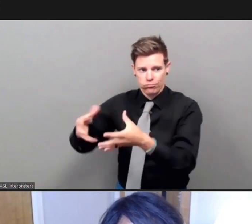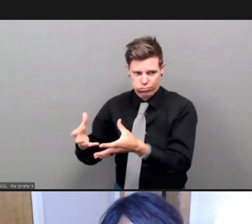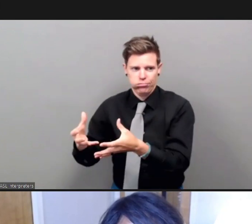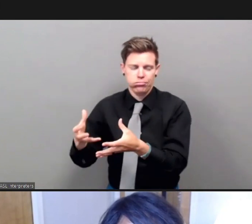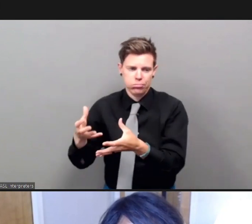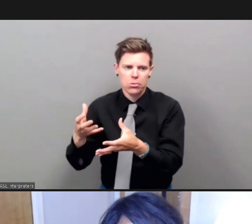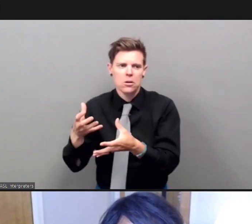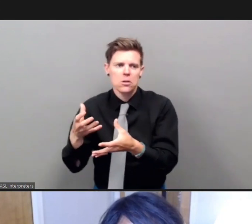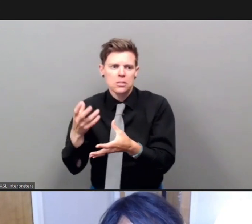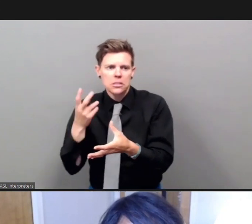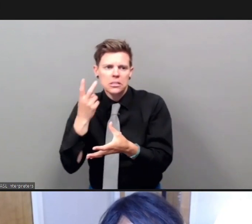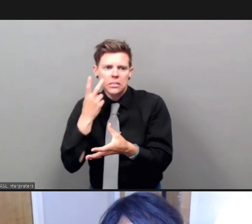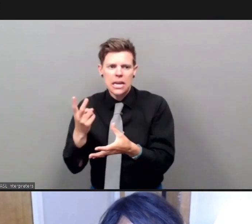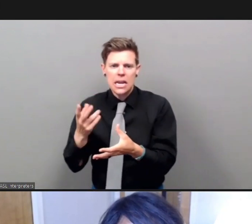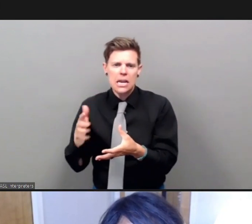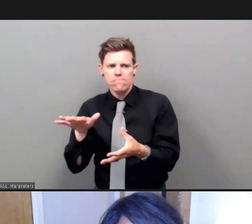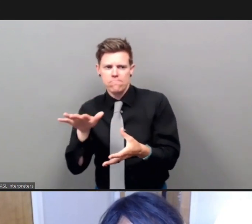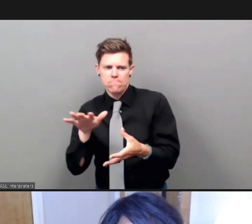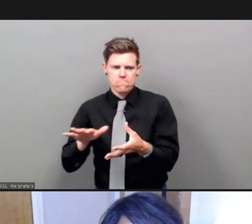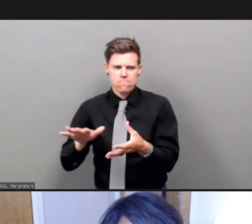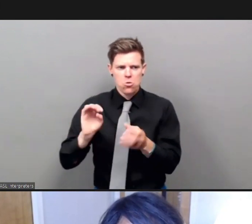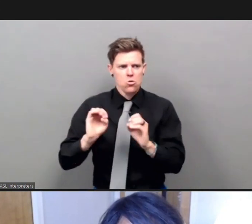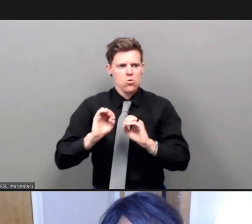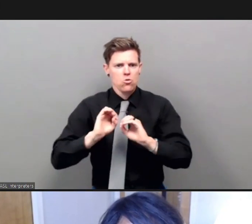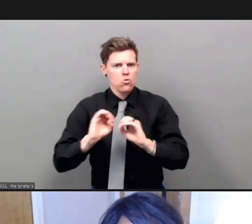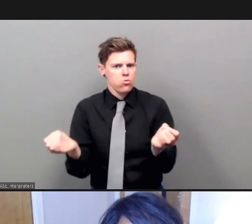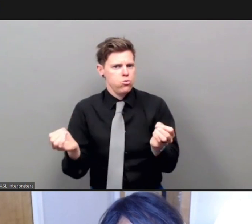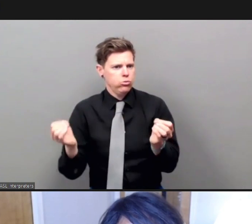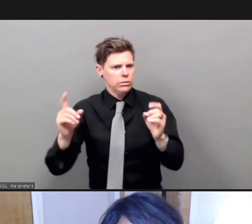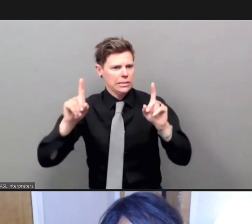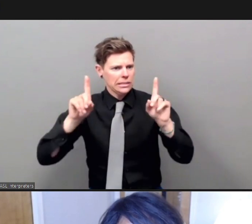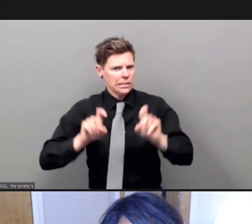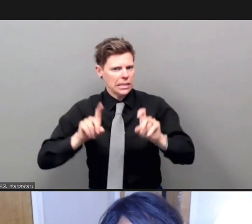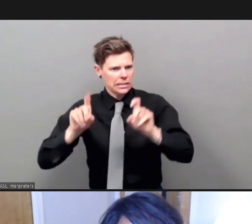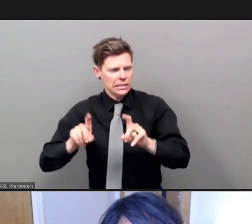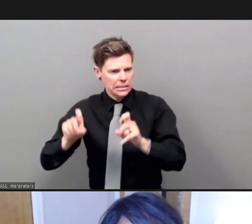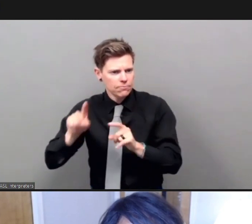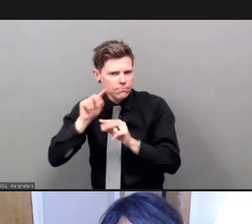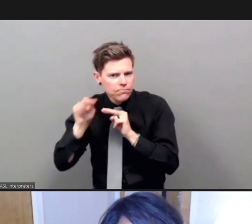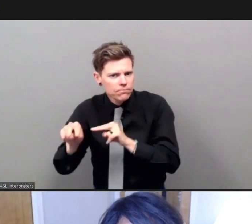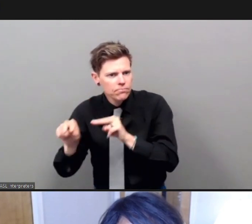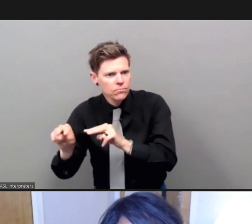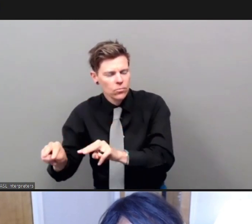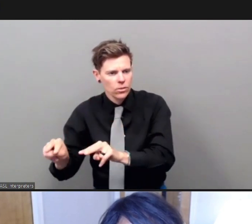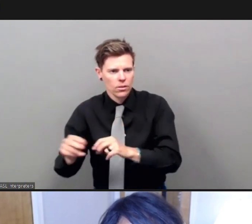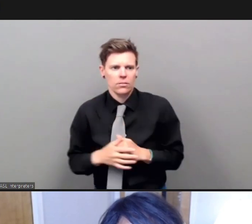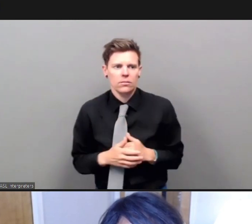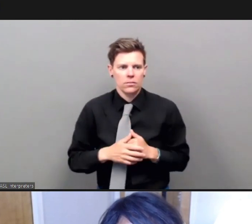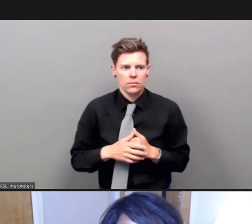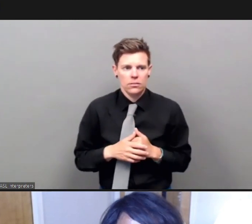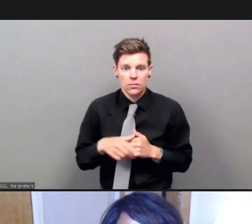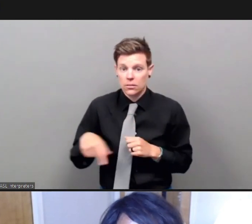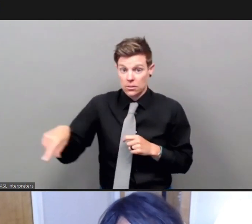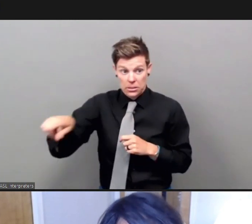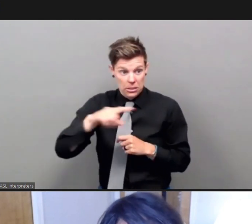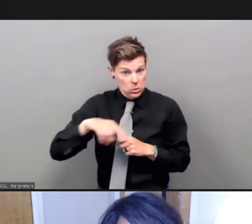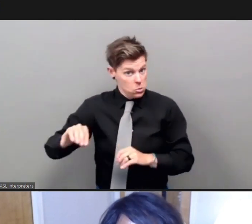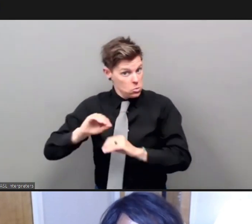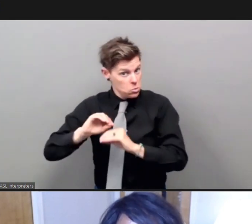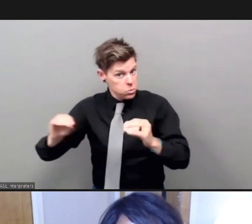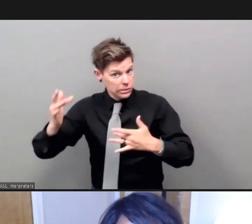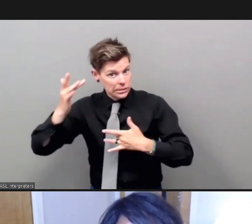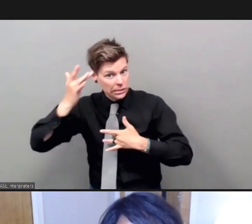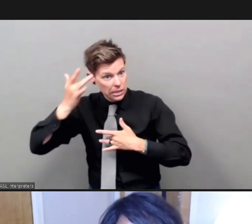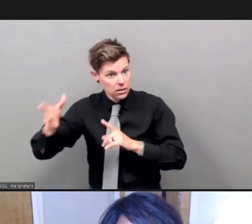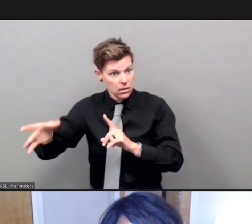no testing in the best of times for when there are no cases for vaccinated residents and staff, and